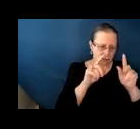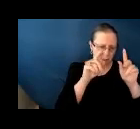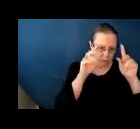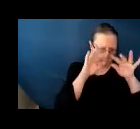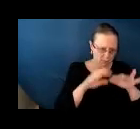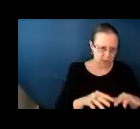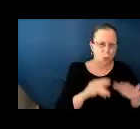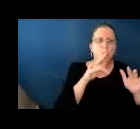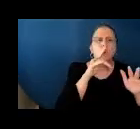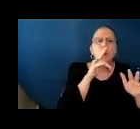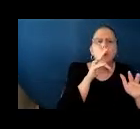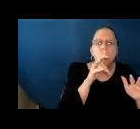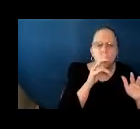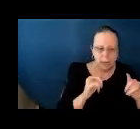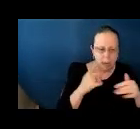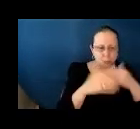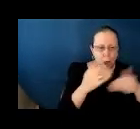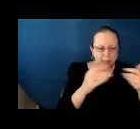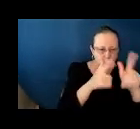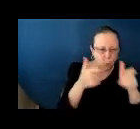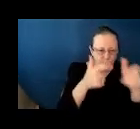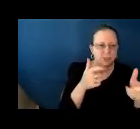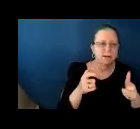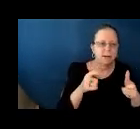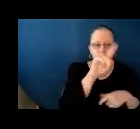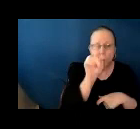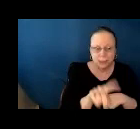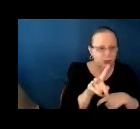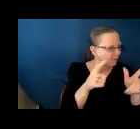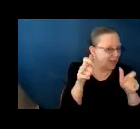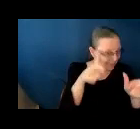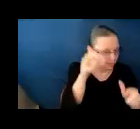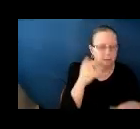the question the fastest, right? And so if you're a